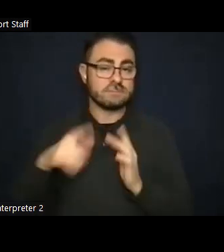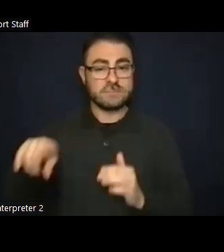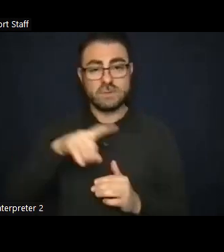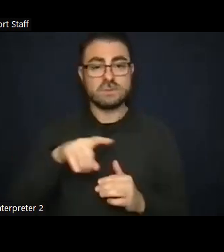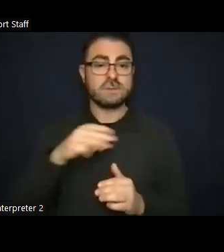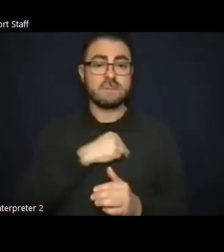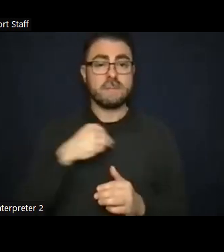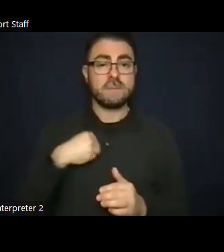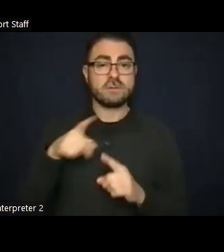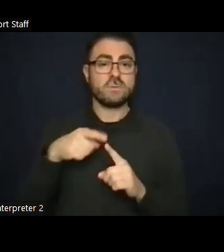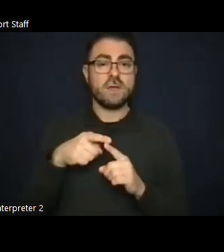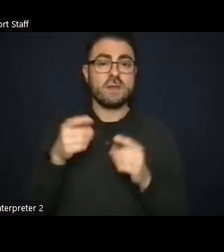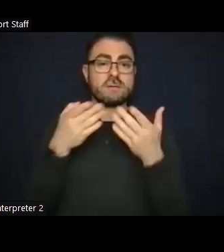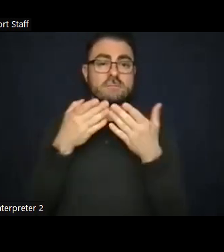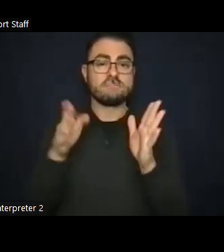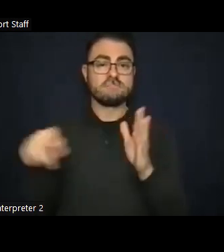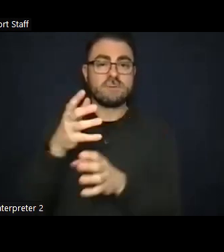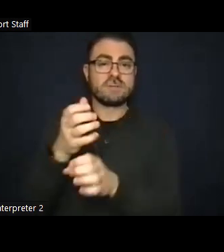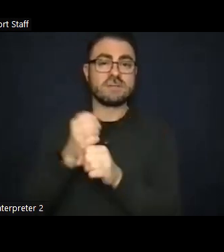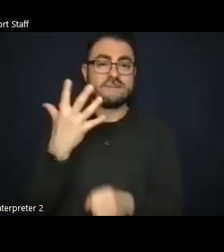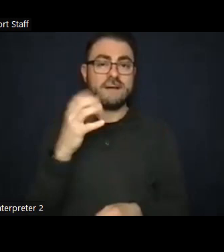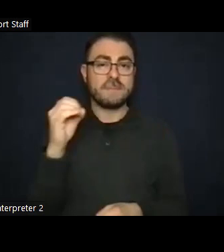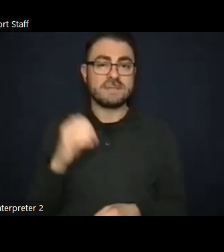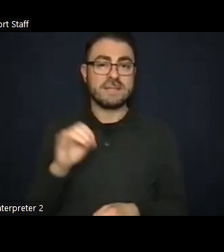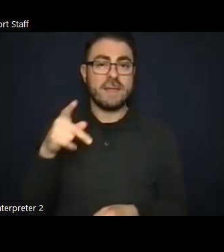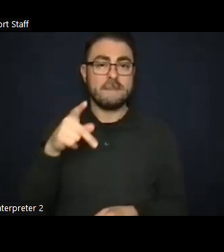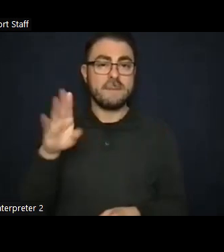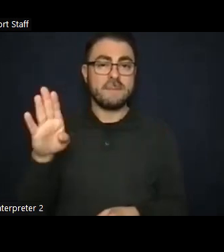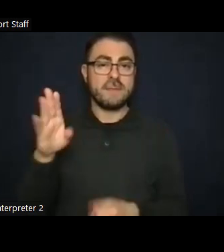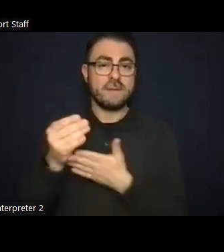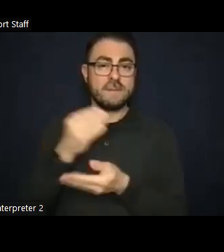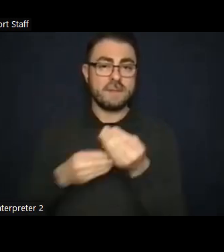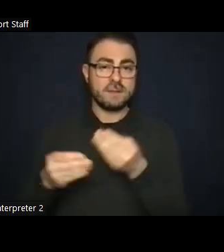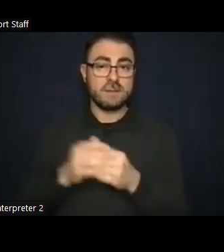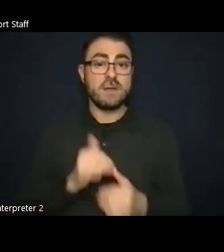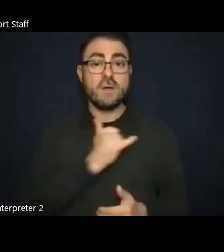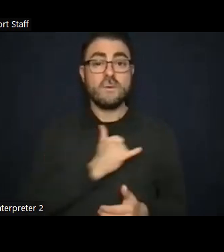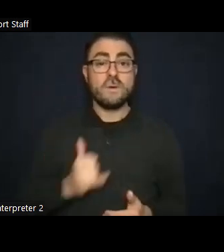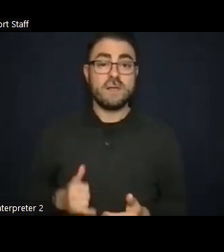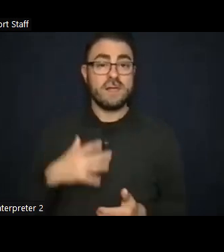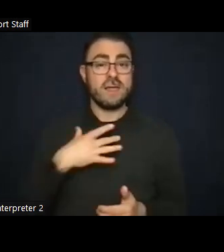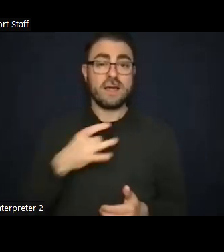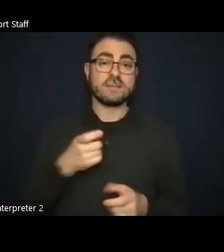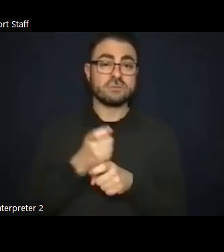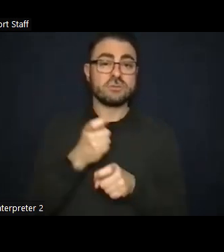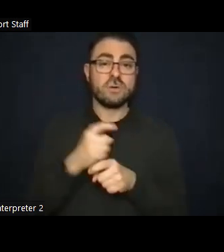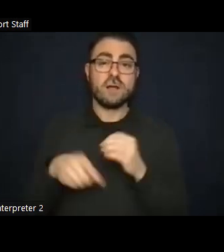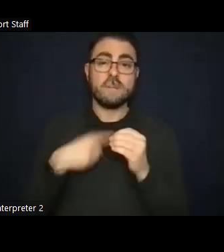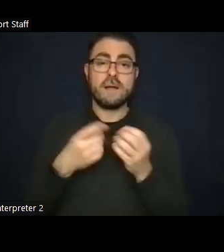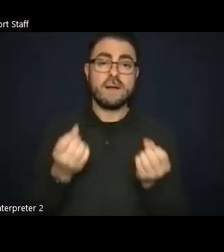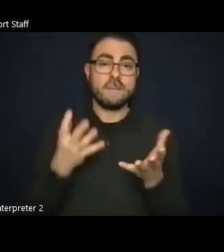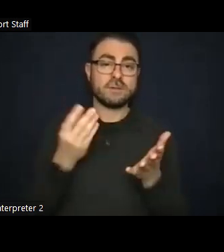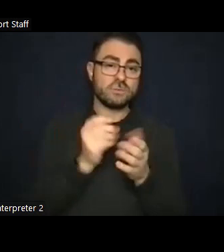system is getting 5% of the police budget. Remember that Mayor Wheeler likes to laugh and joke about how much work the PAC is doing for such little